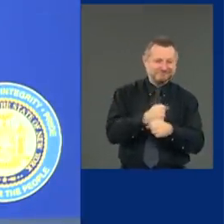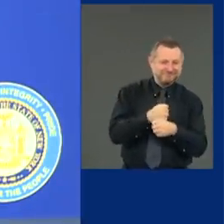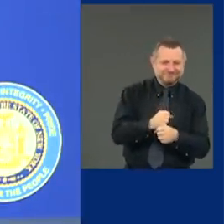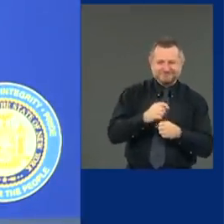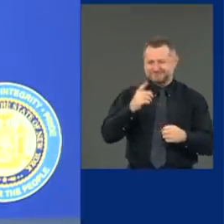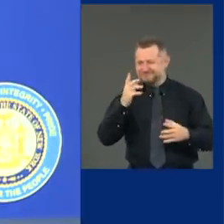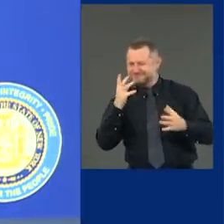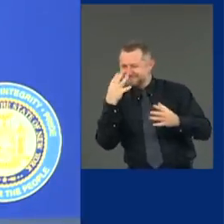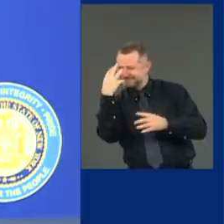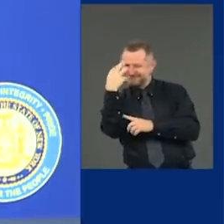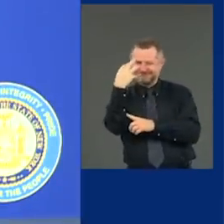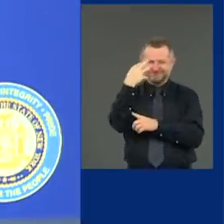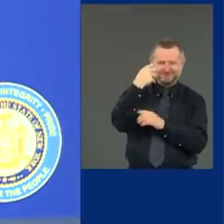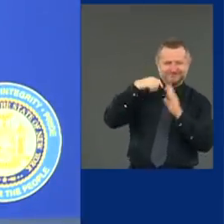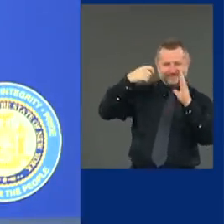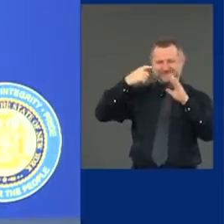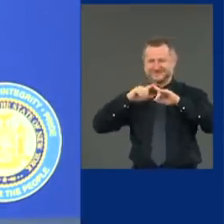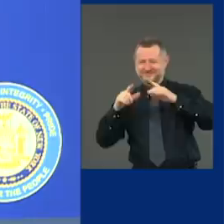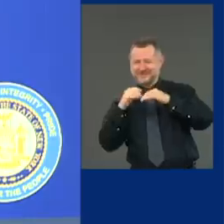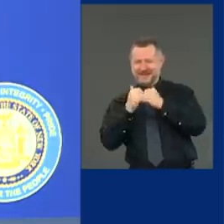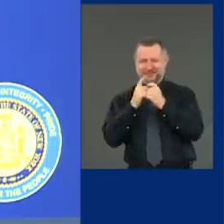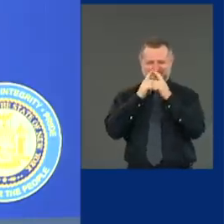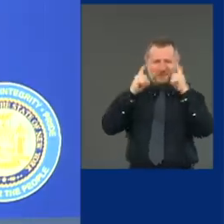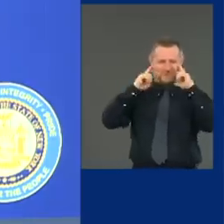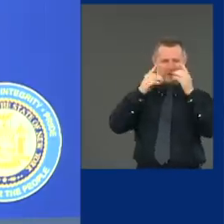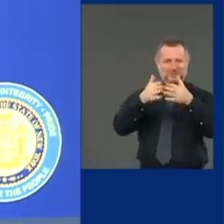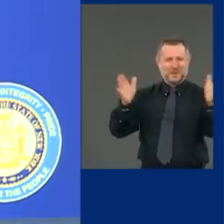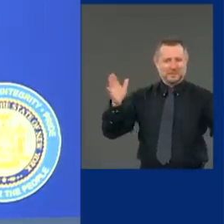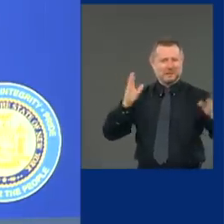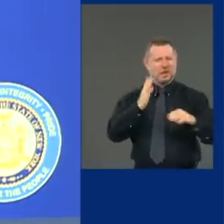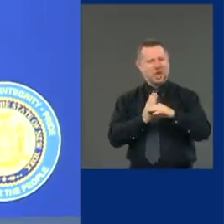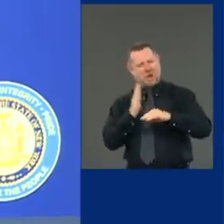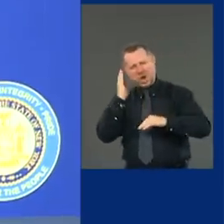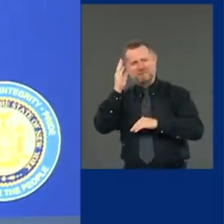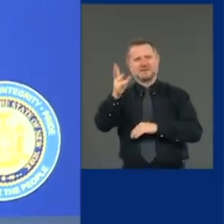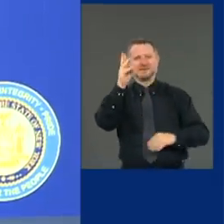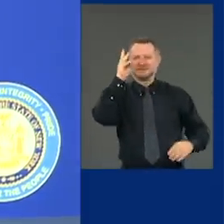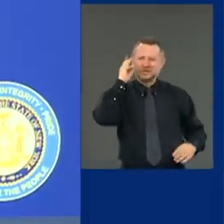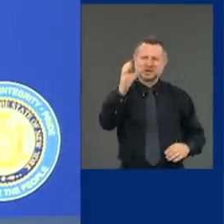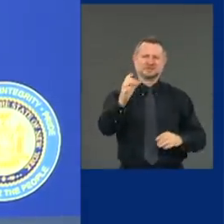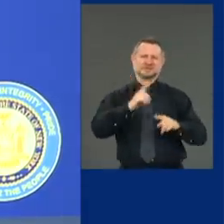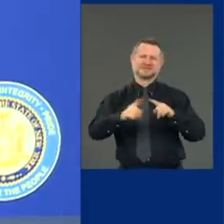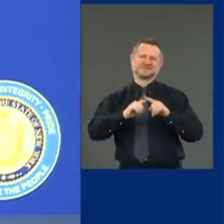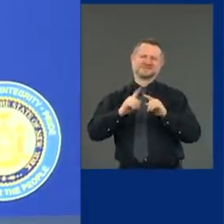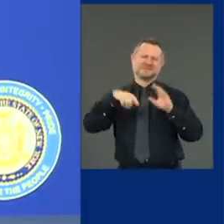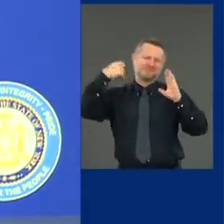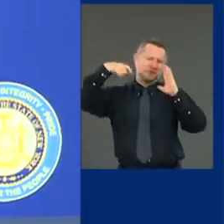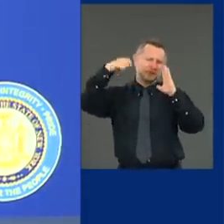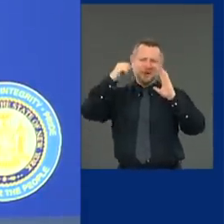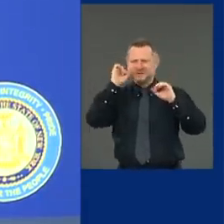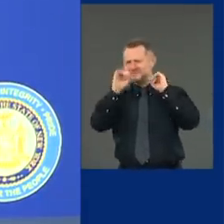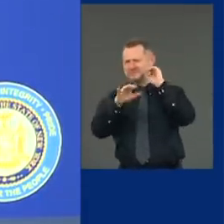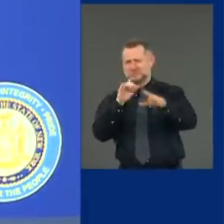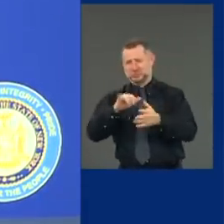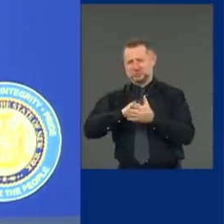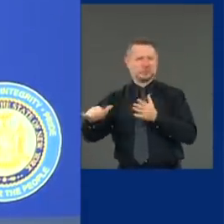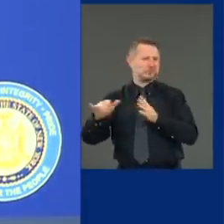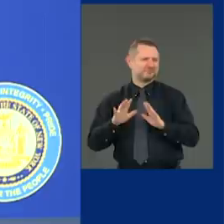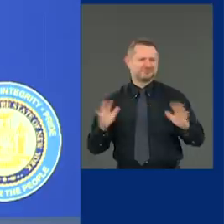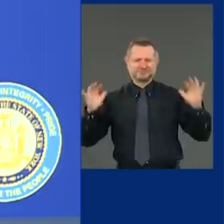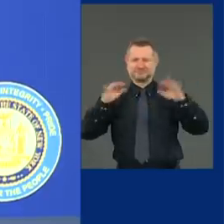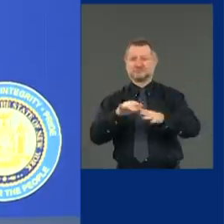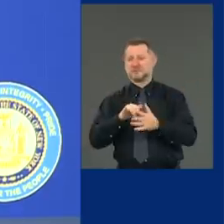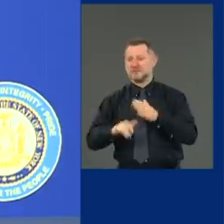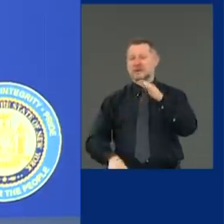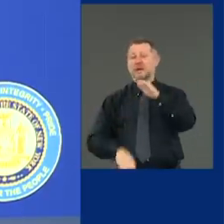in public. And we received over 600 video submissions from across the state. We selected 5 finalists